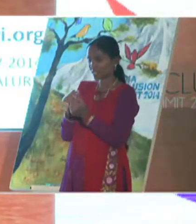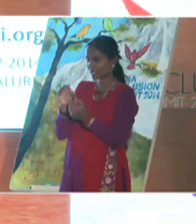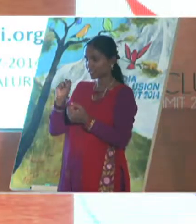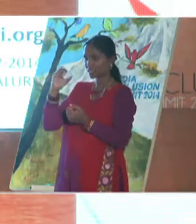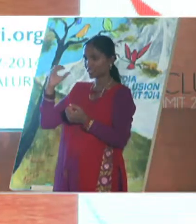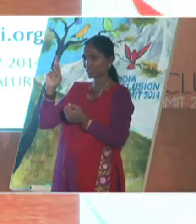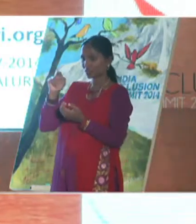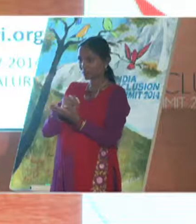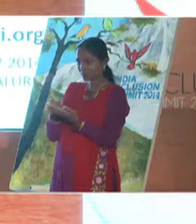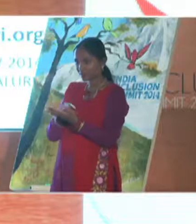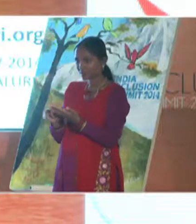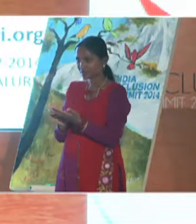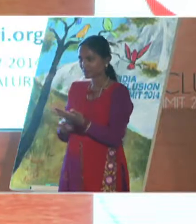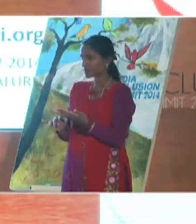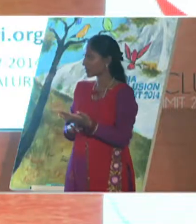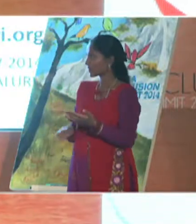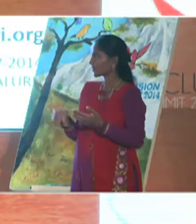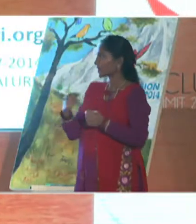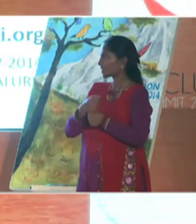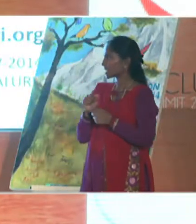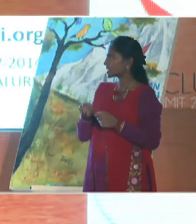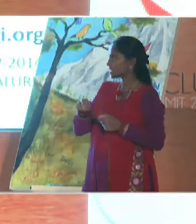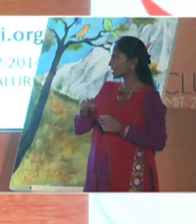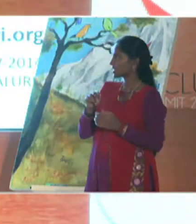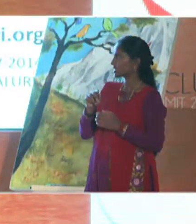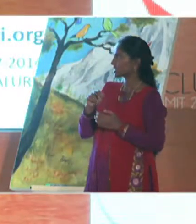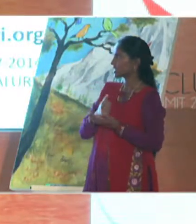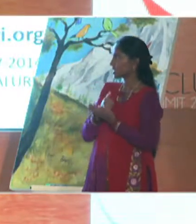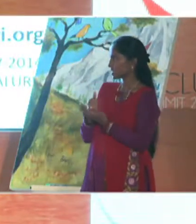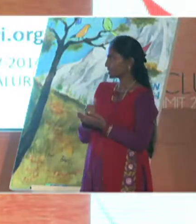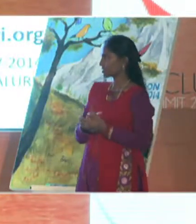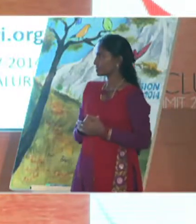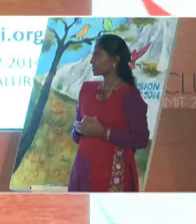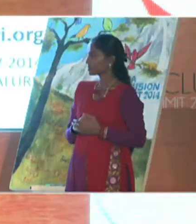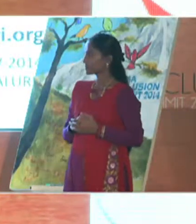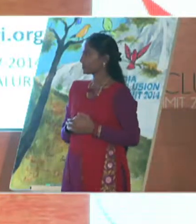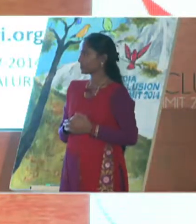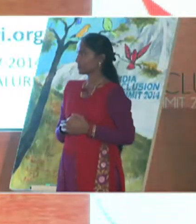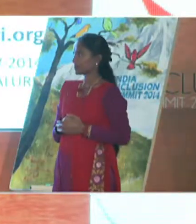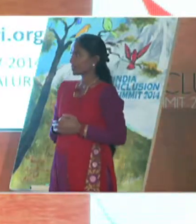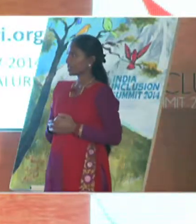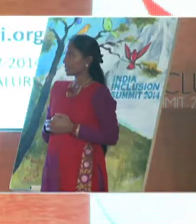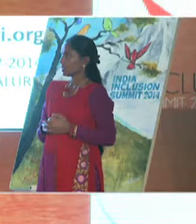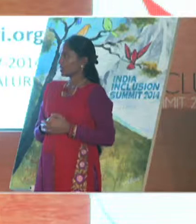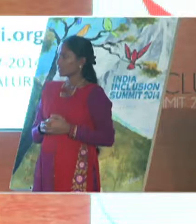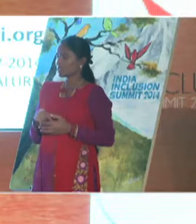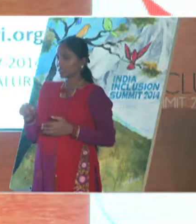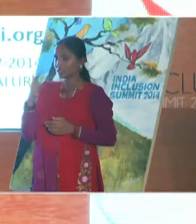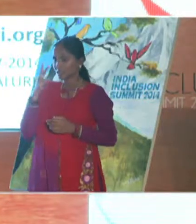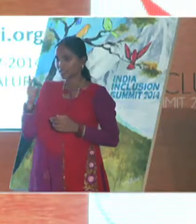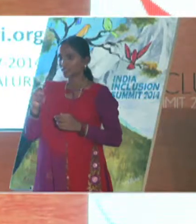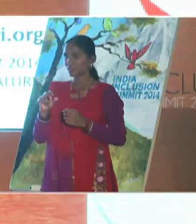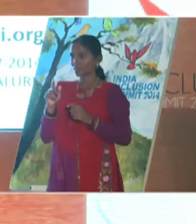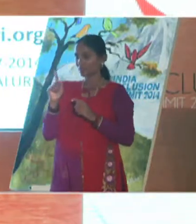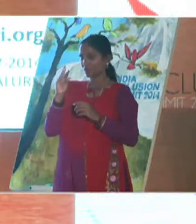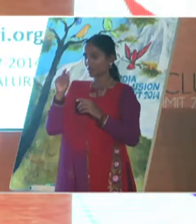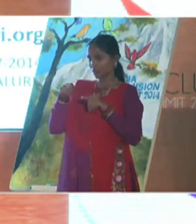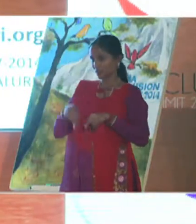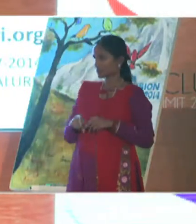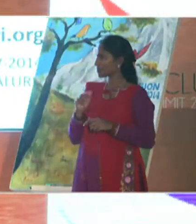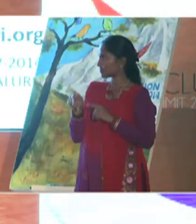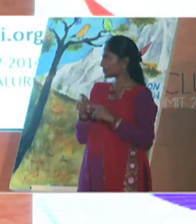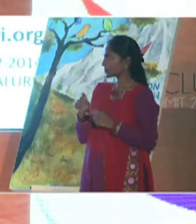needed it for her study, so she developed it. So she was basically forced. This was seen by a Tibetan scholar. He took the